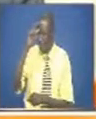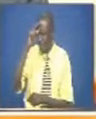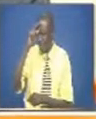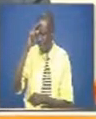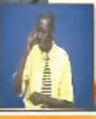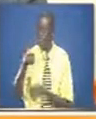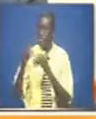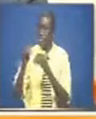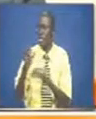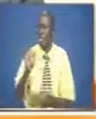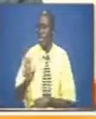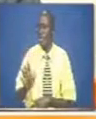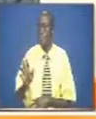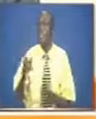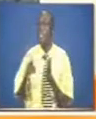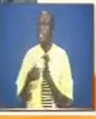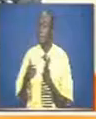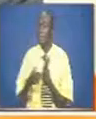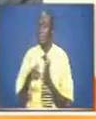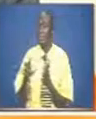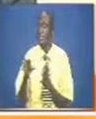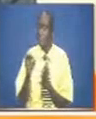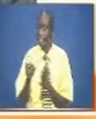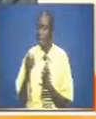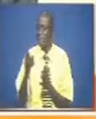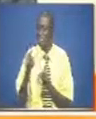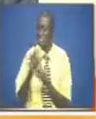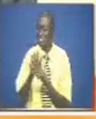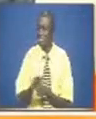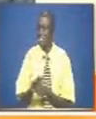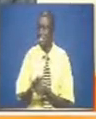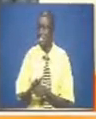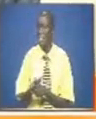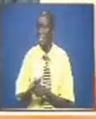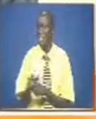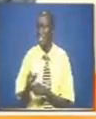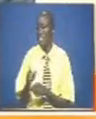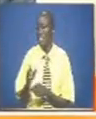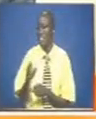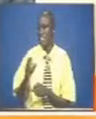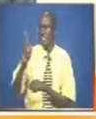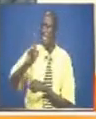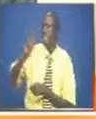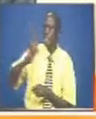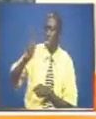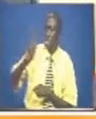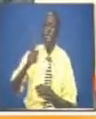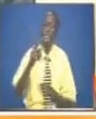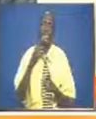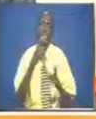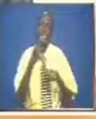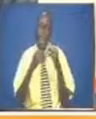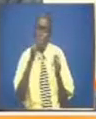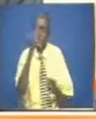300,000 Nyumba Kumi Salama Msingi clusters. They are doing their job. They're in various stages of knowing and getting to